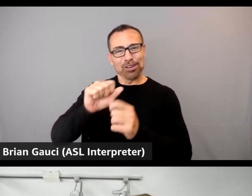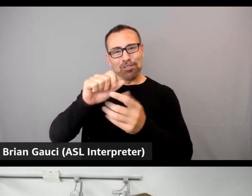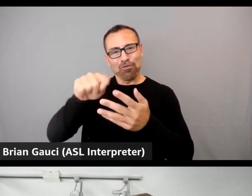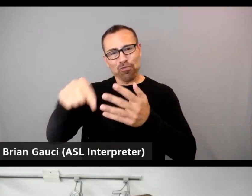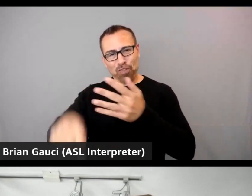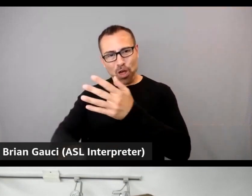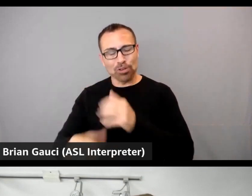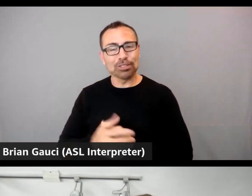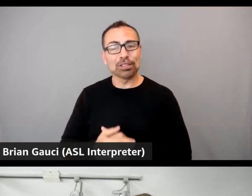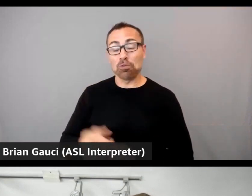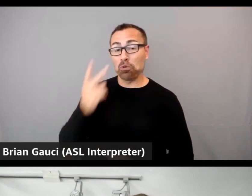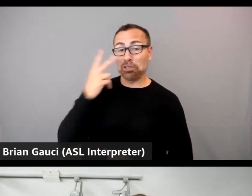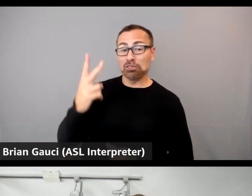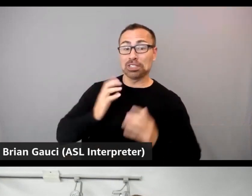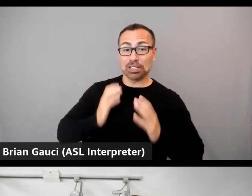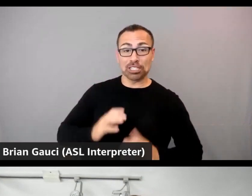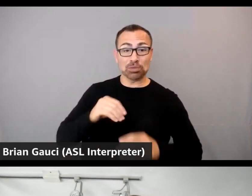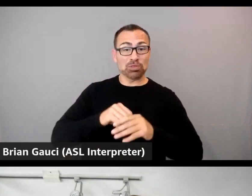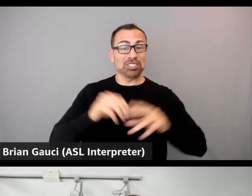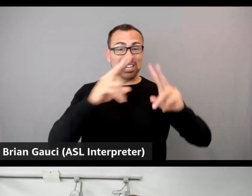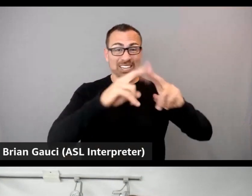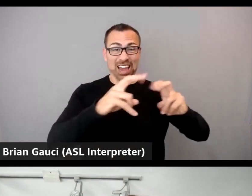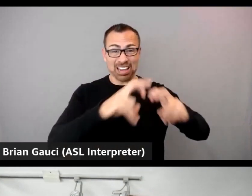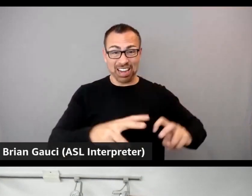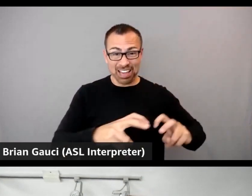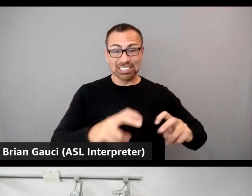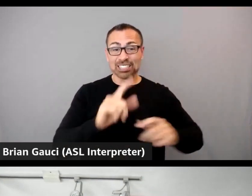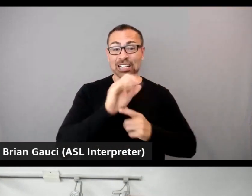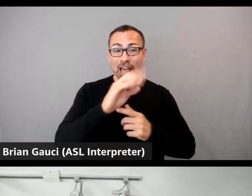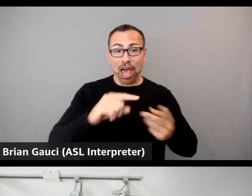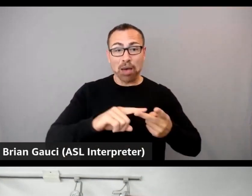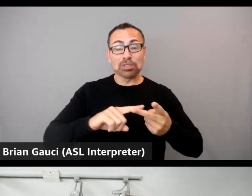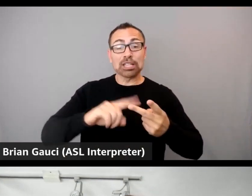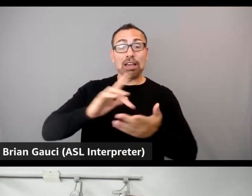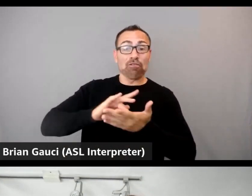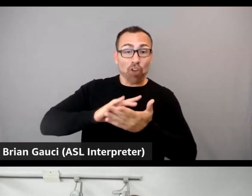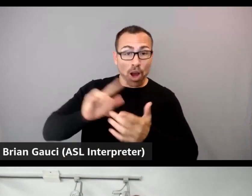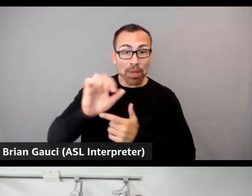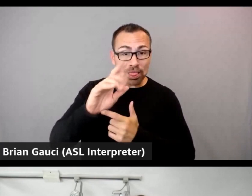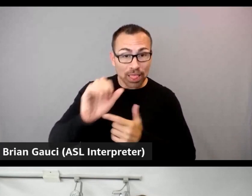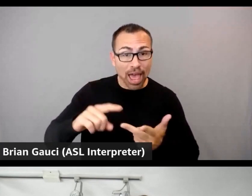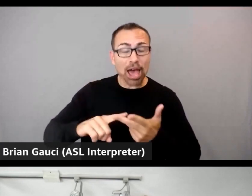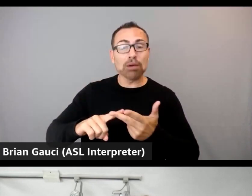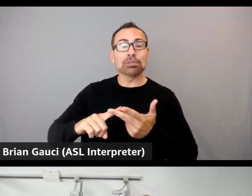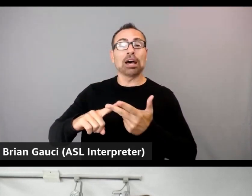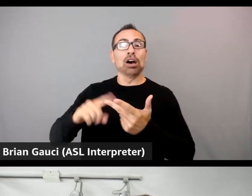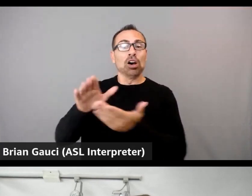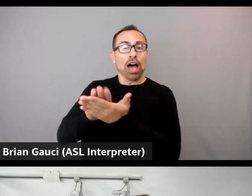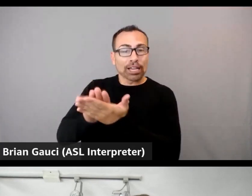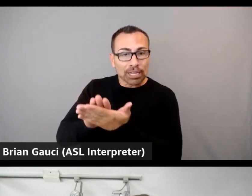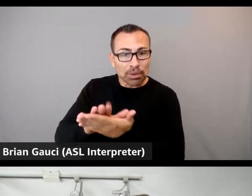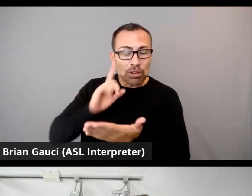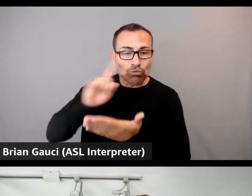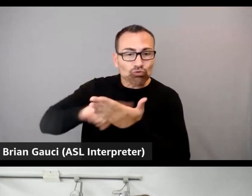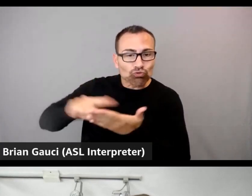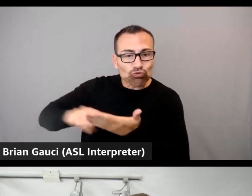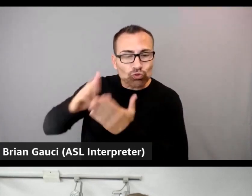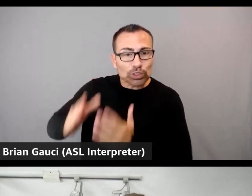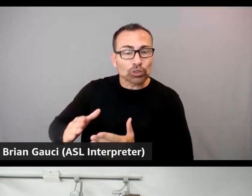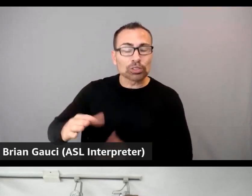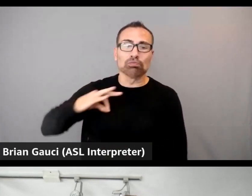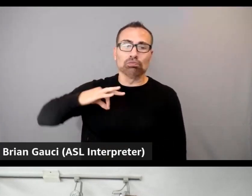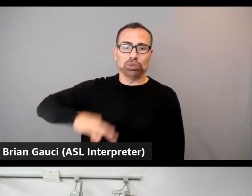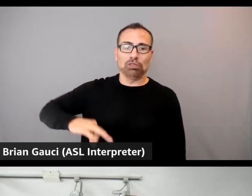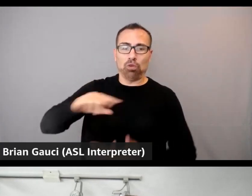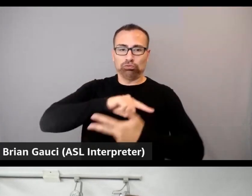in pharma labs, even academic researchers, right, that have benefited. And this is really because these are common